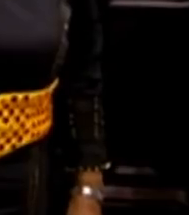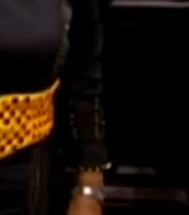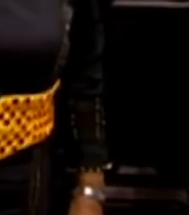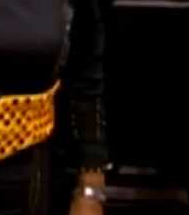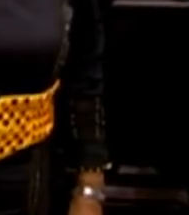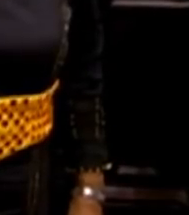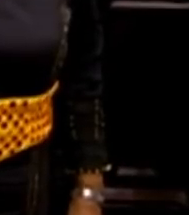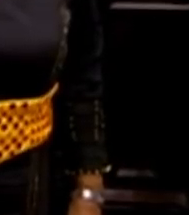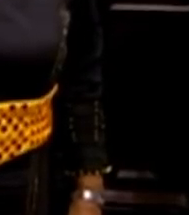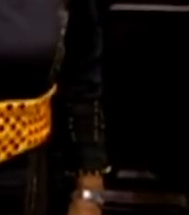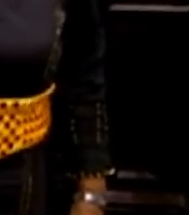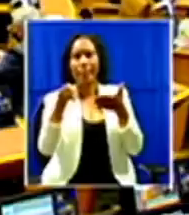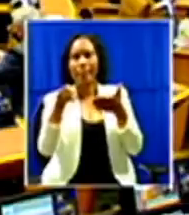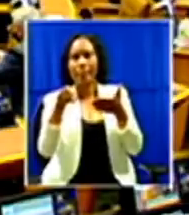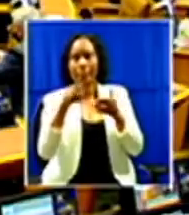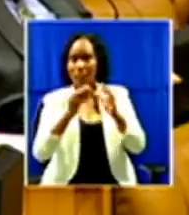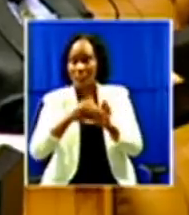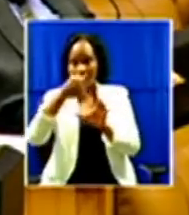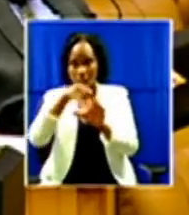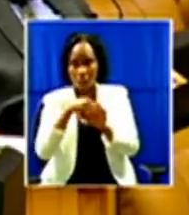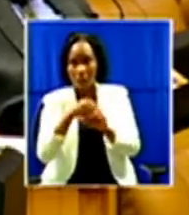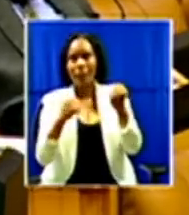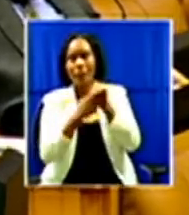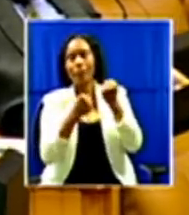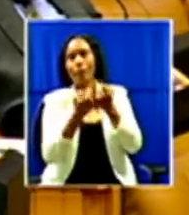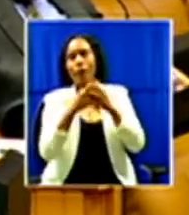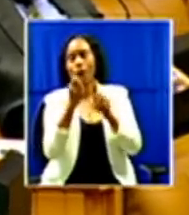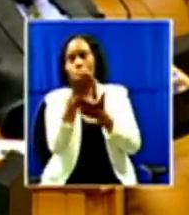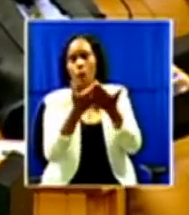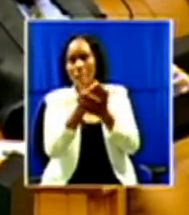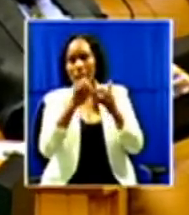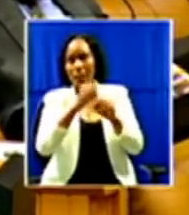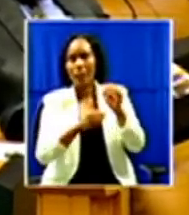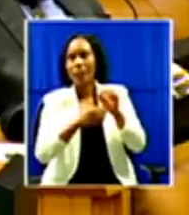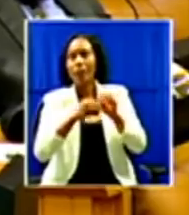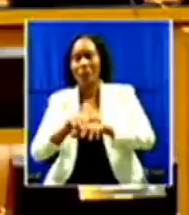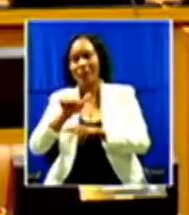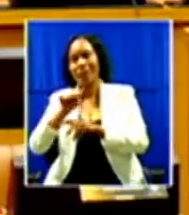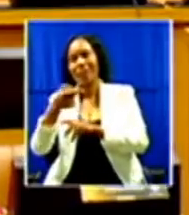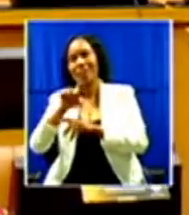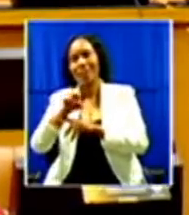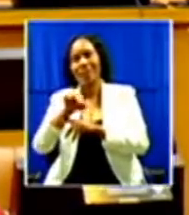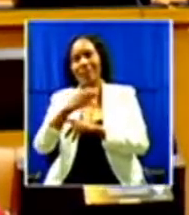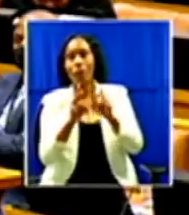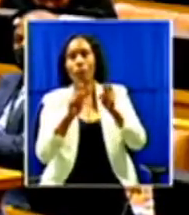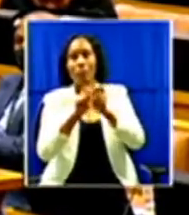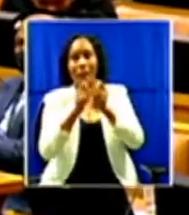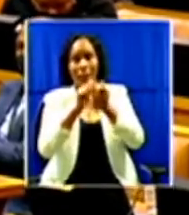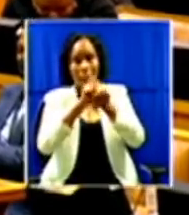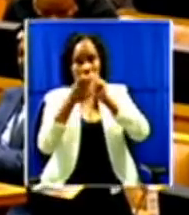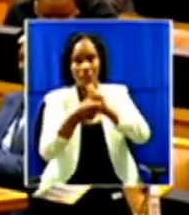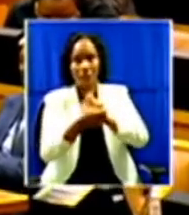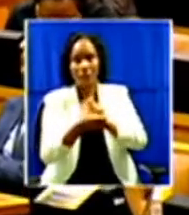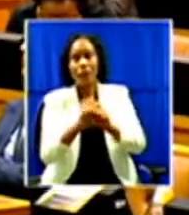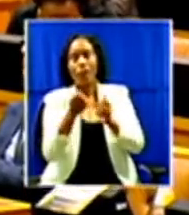actually raise the bar in terms of ensuring that parliamentary processes and